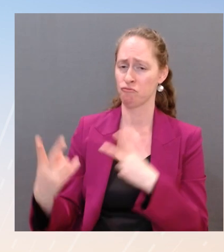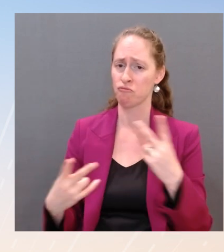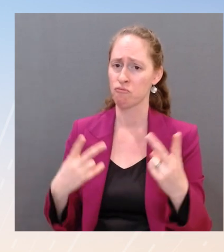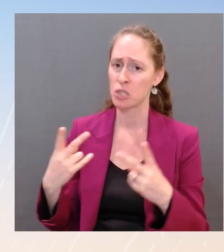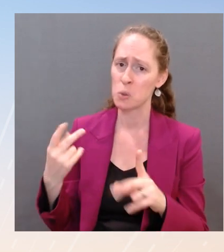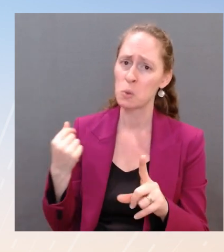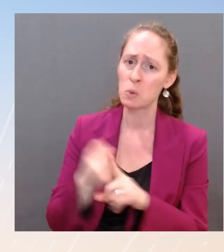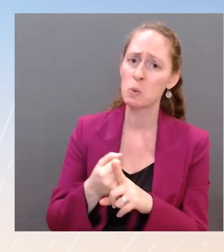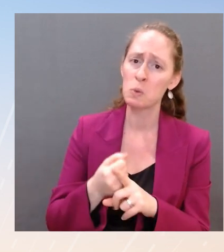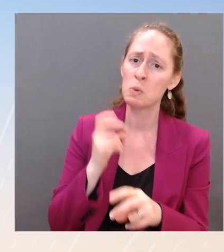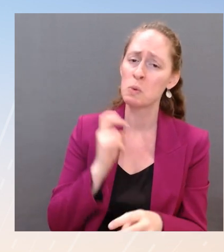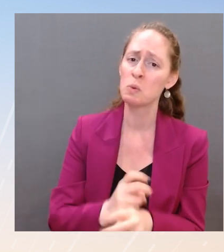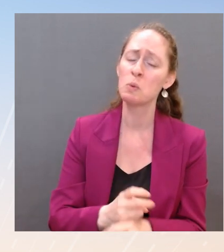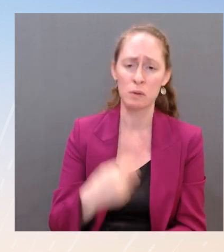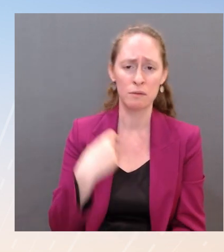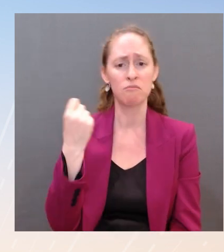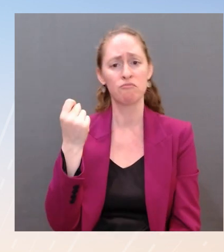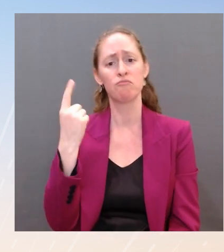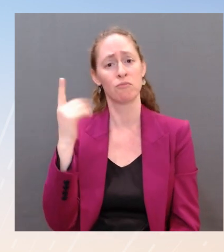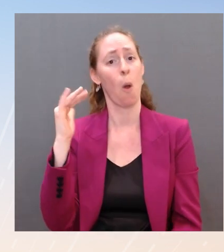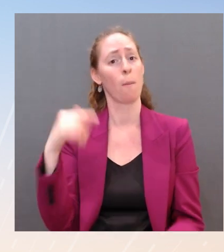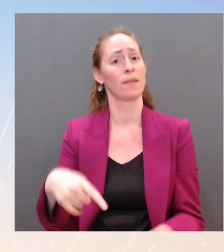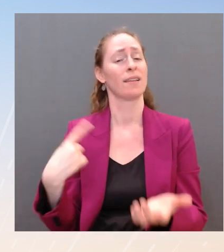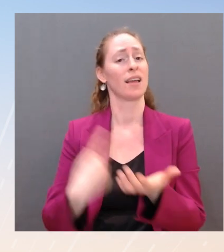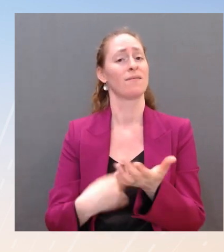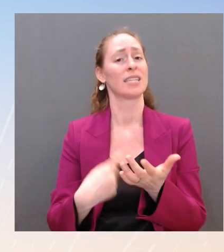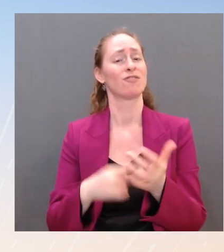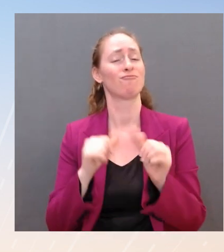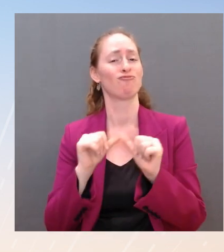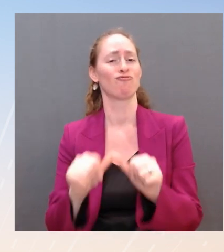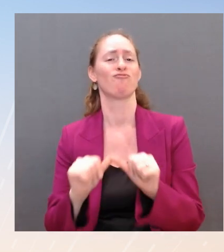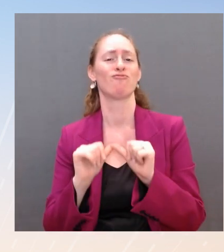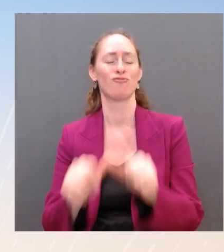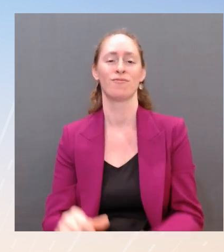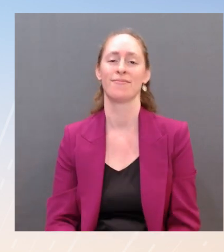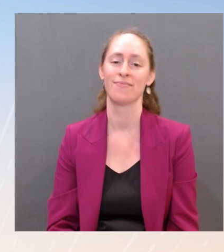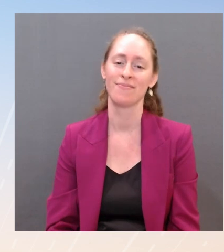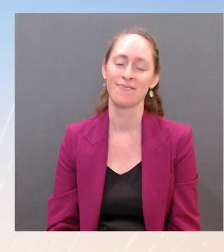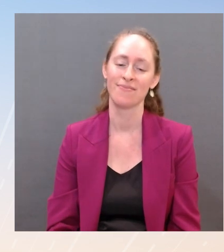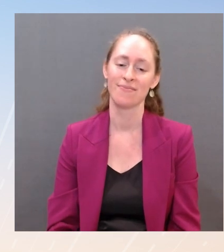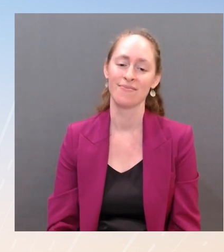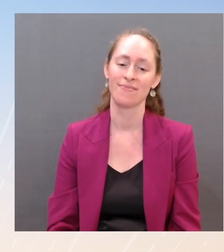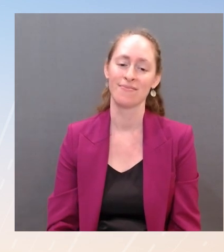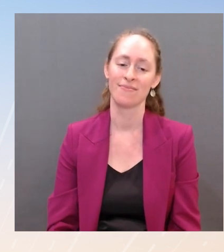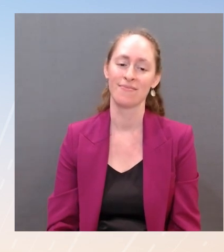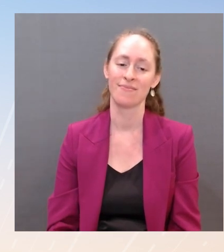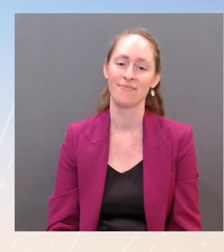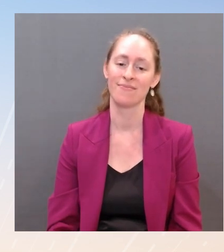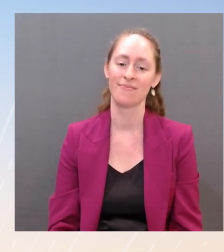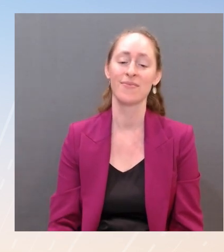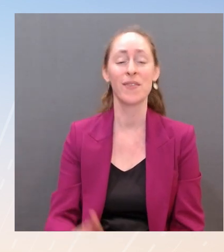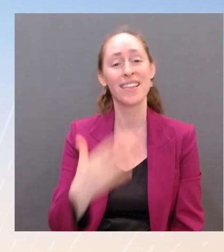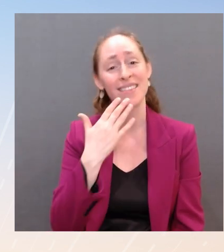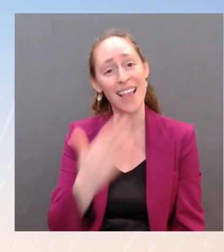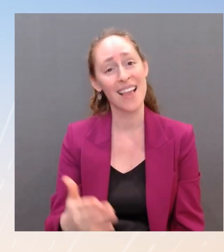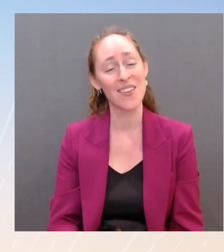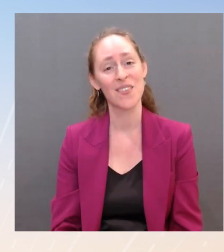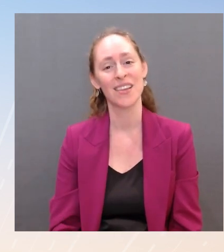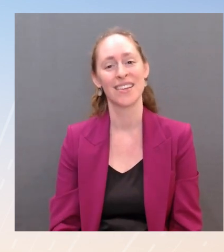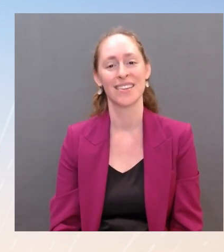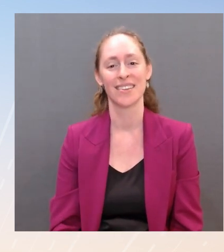conversation. And I just want to just thank you for tomorrow's being Mental Health Day. I